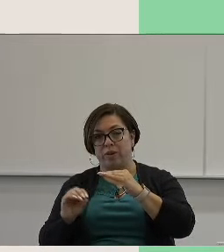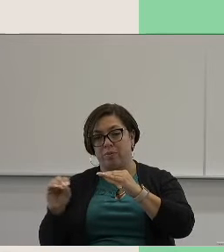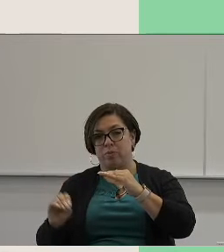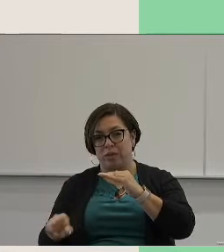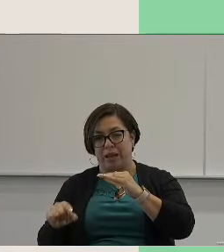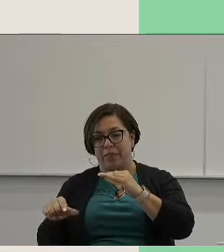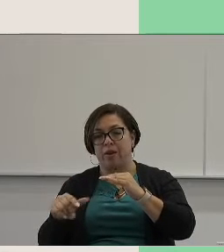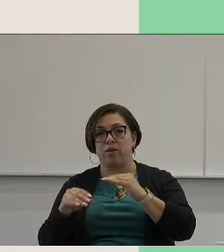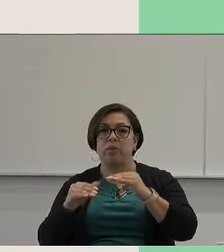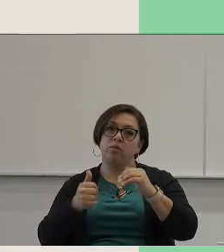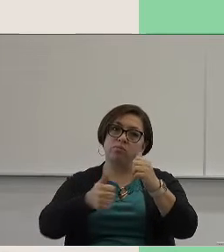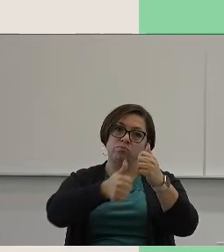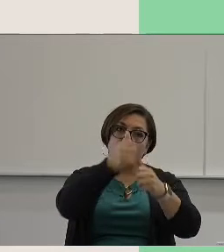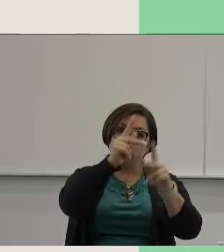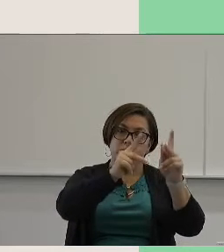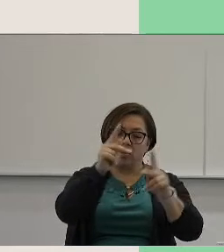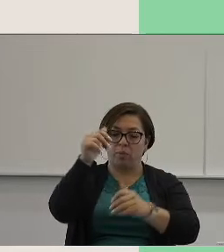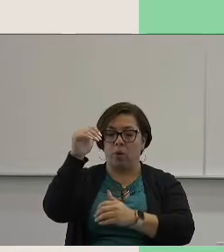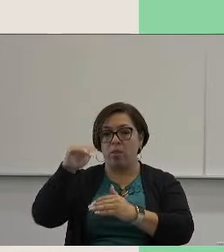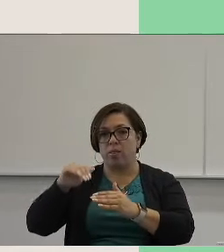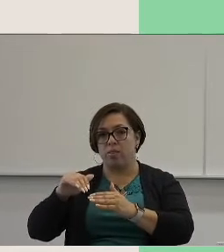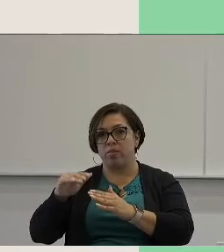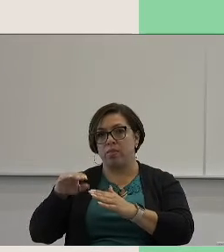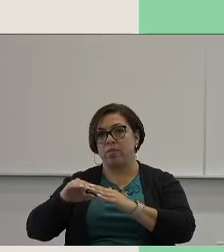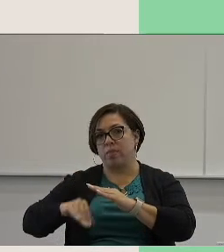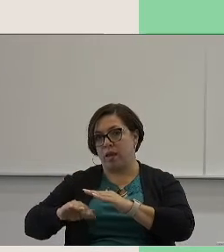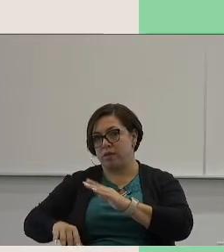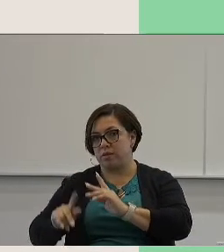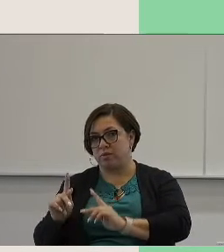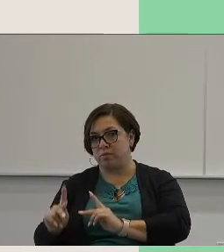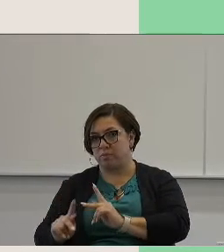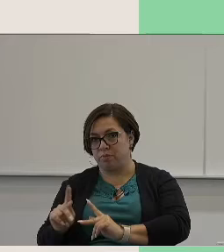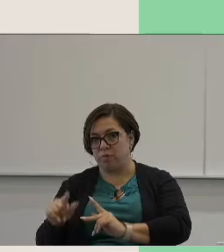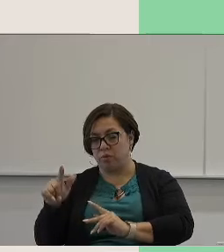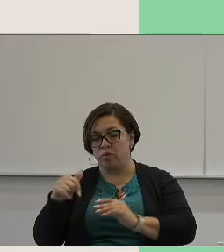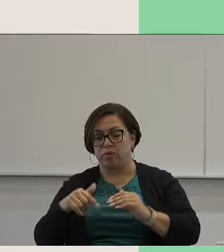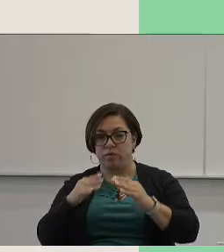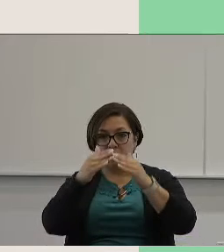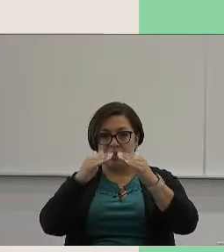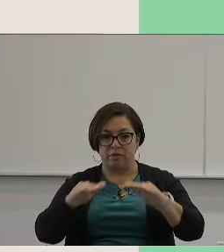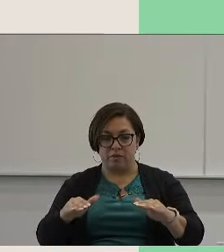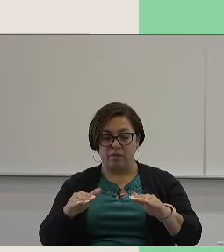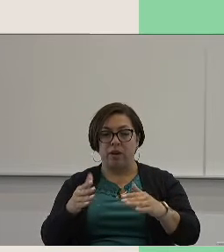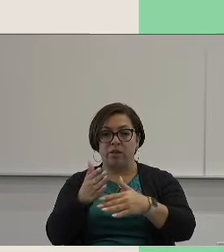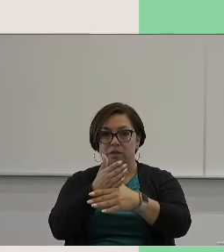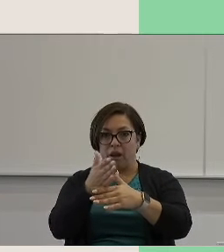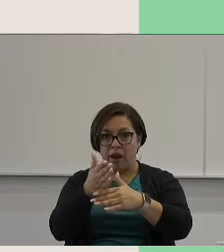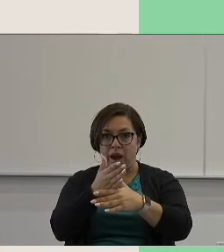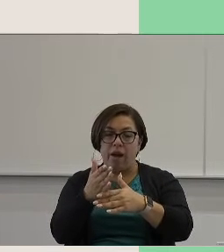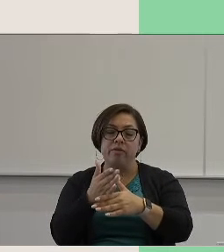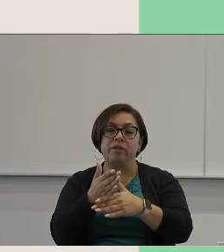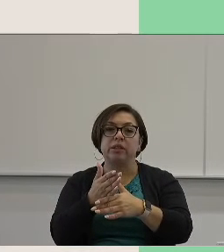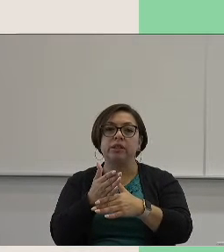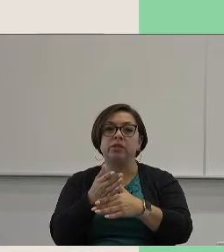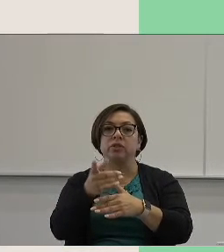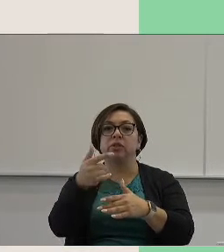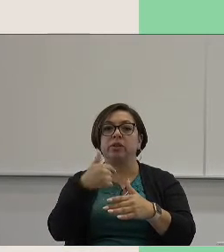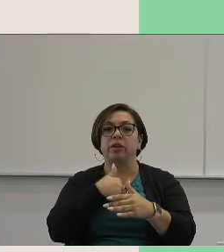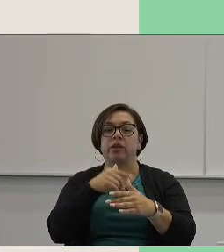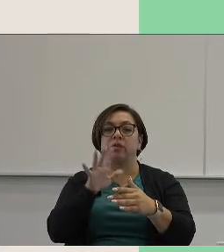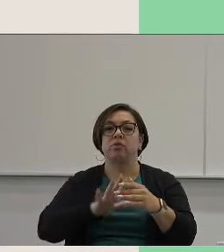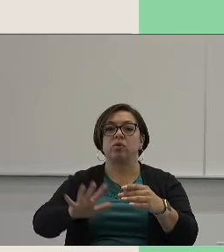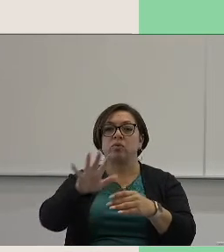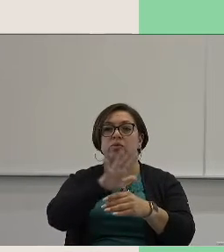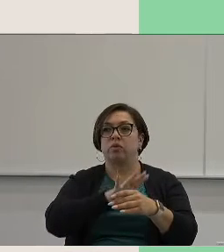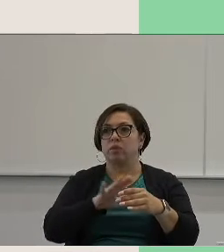populous and least populous. If we take the difference between that positive 10 and negative 20, that gives us an overall